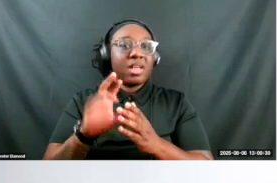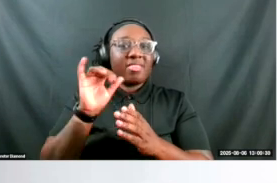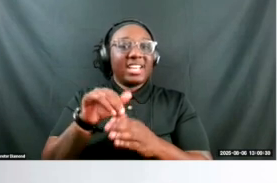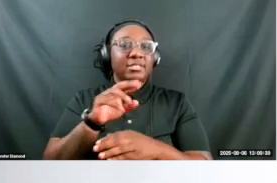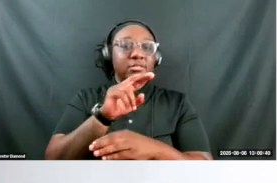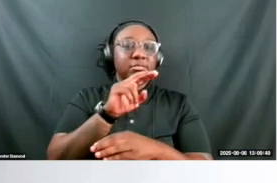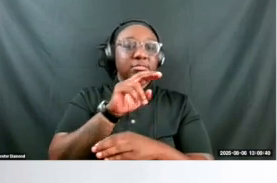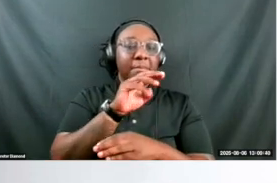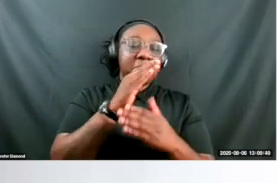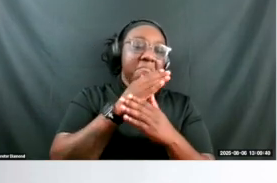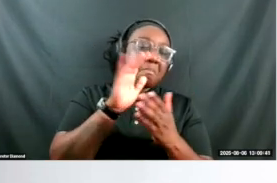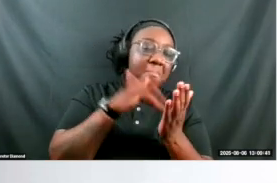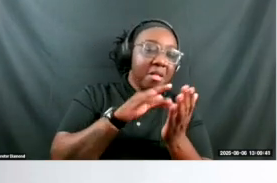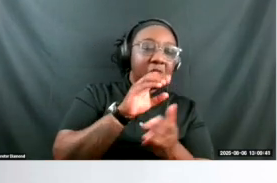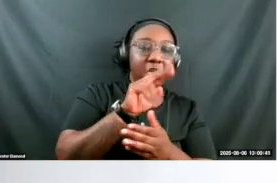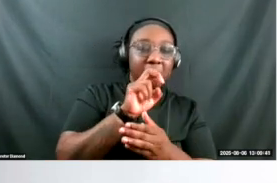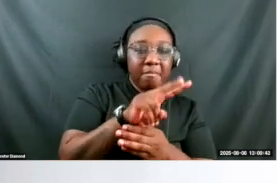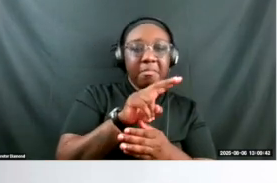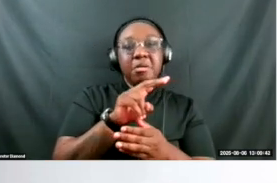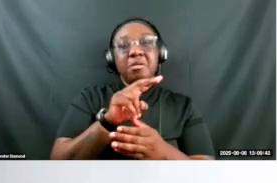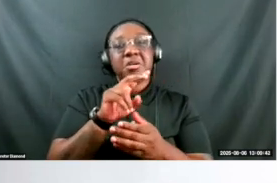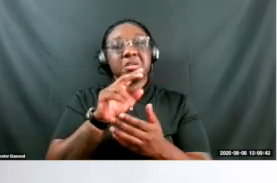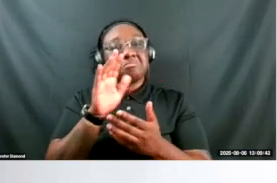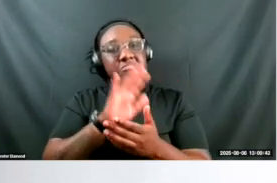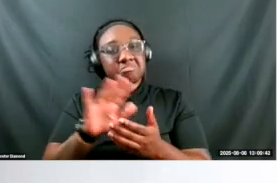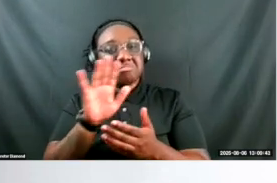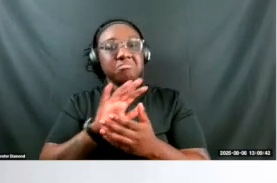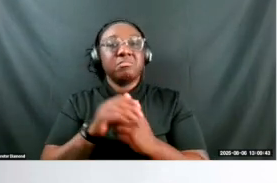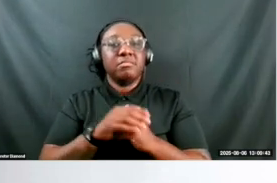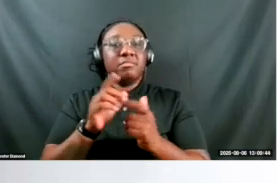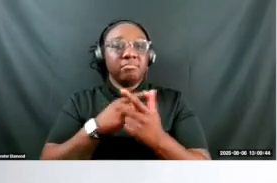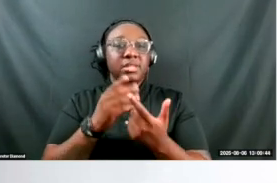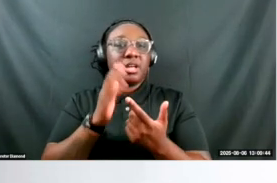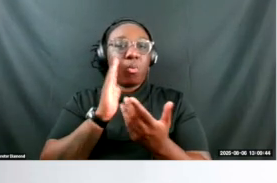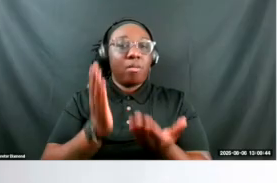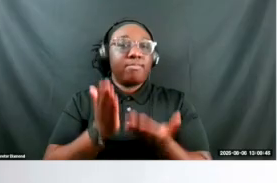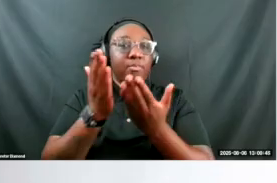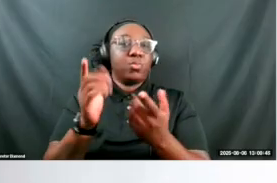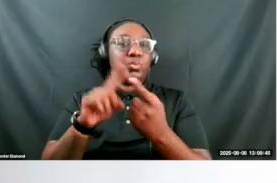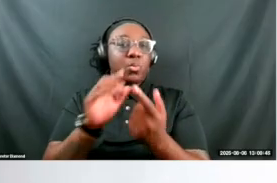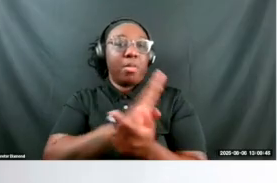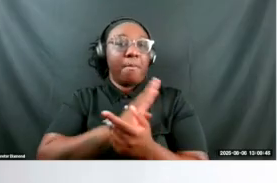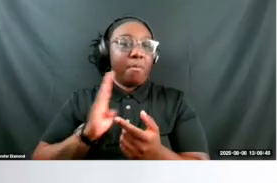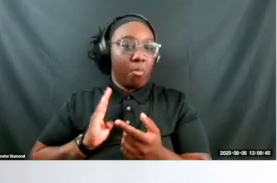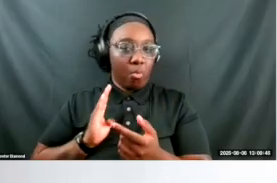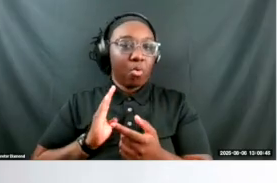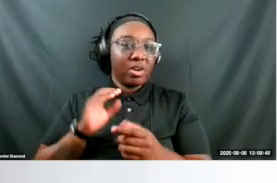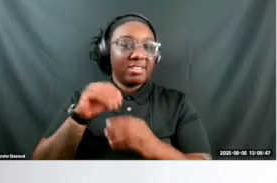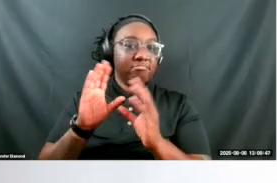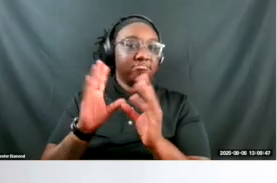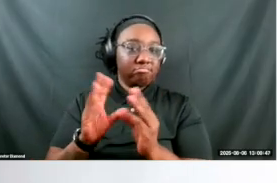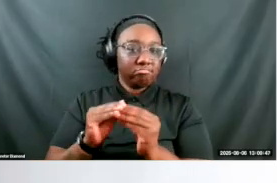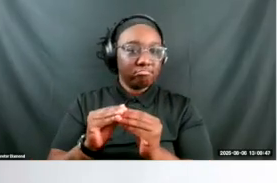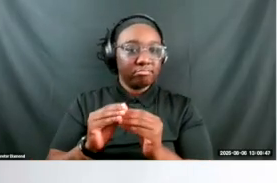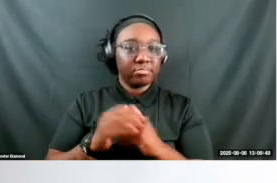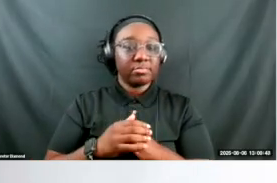hold a second workshop in mid-August to discuss the draft ideas we've developed in collaboration with you and other interested parties. We also hold